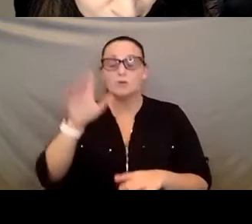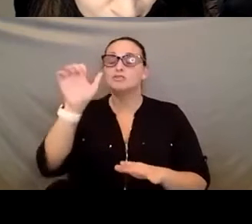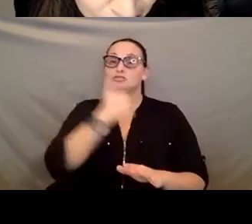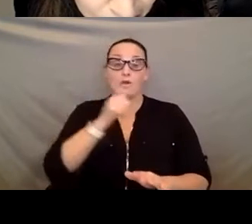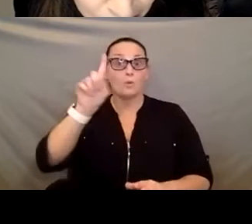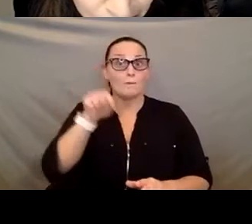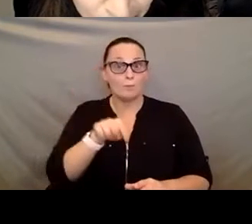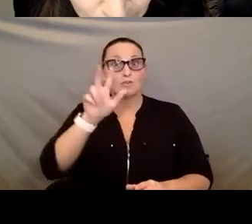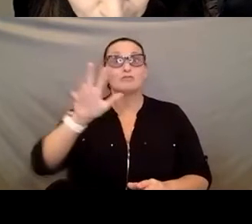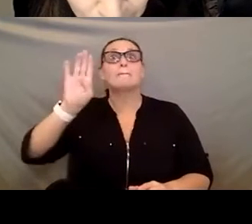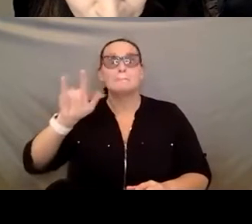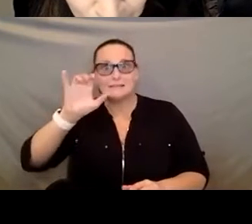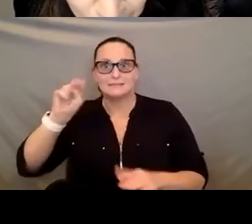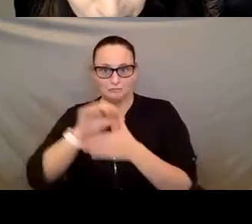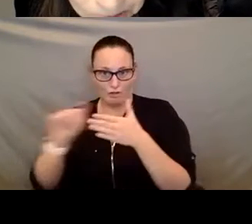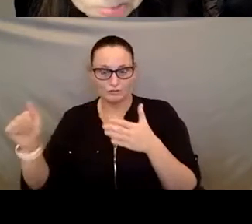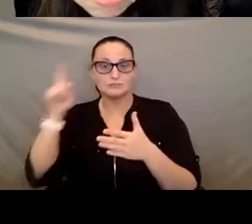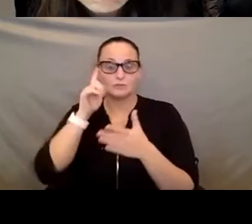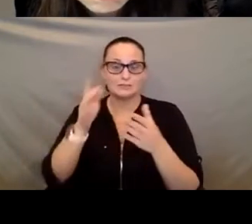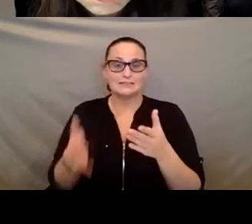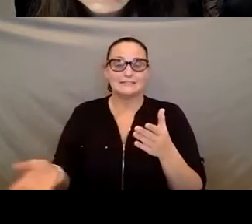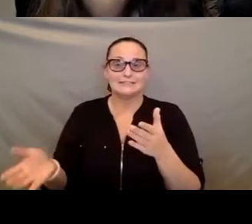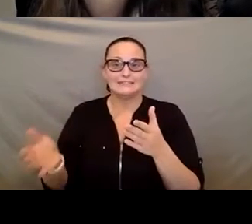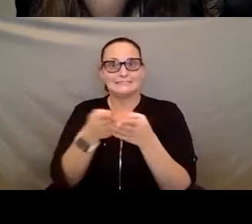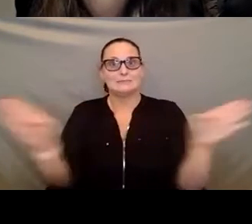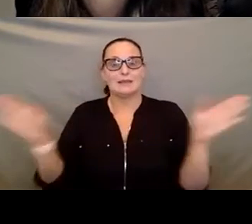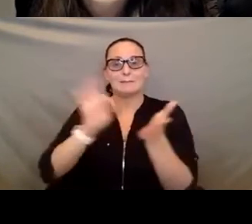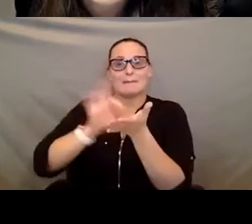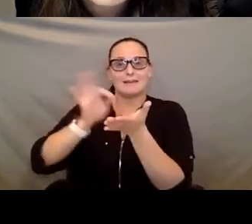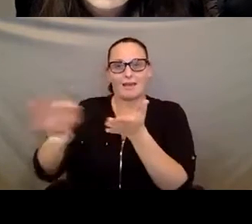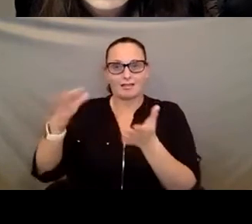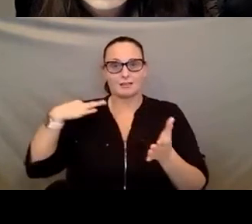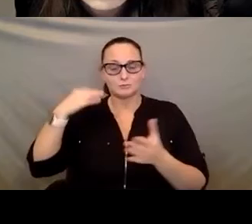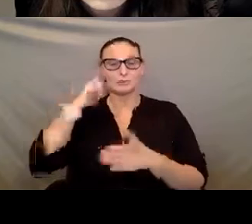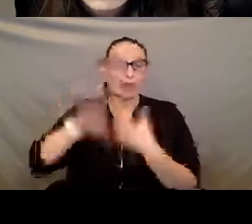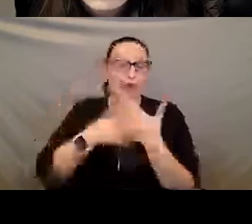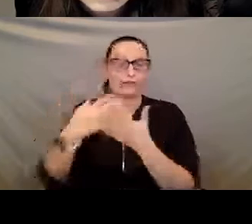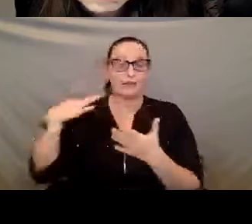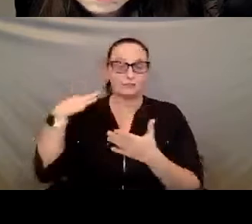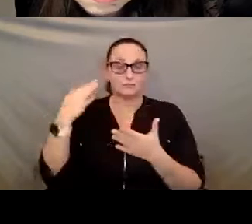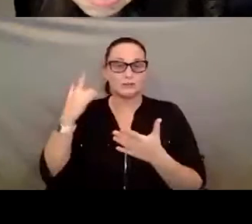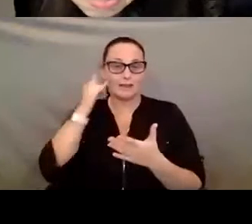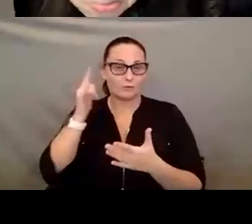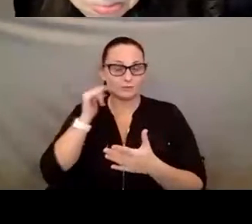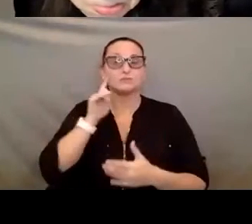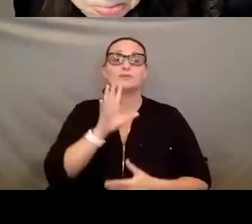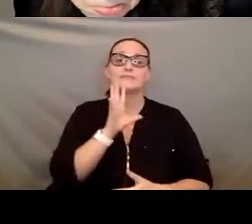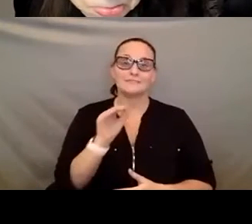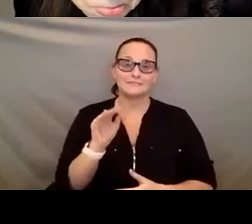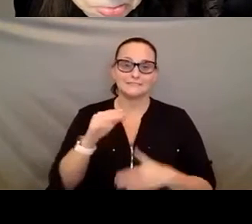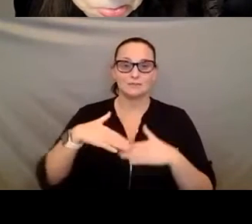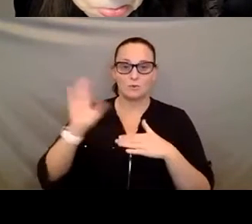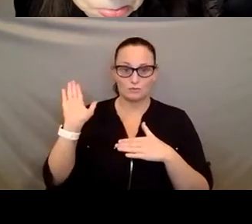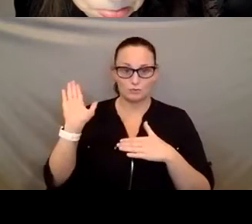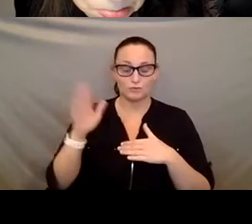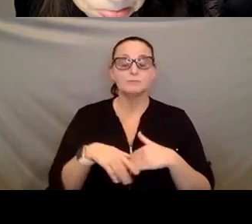billion to expand Medi-Cal eligibility to all eligible Californians 50 and older.